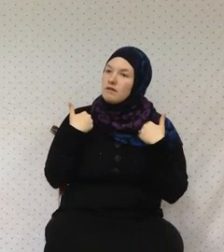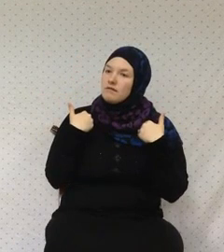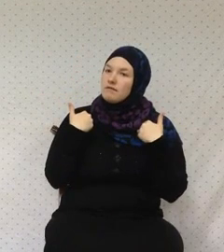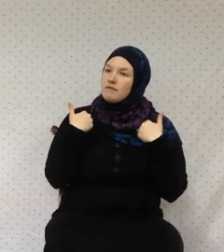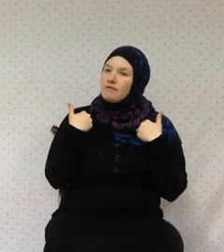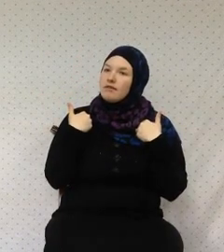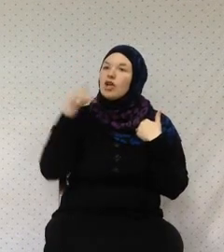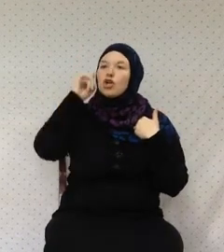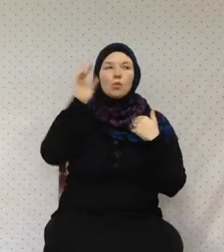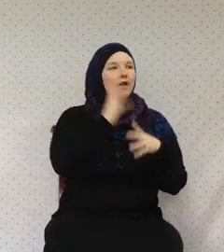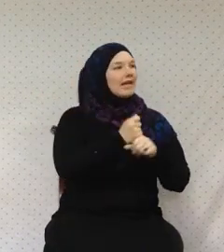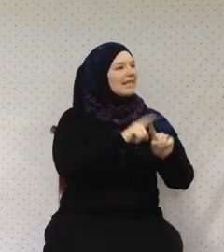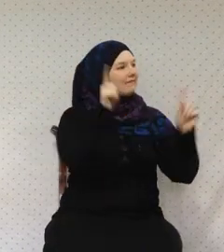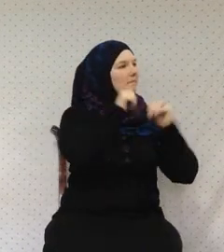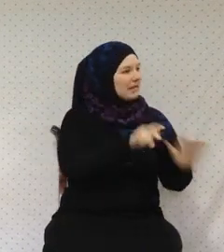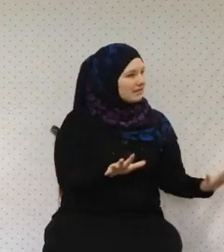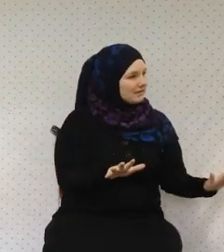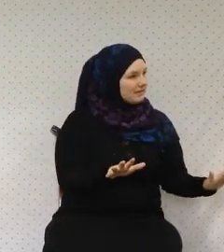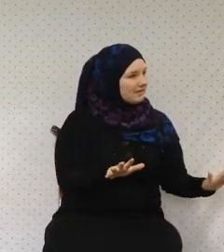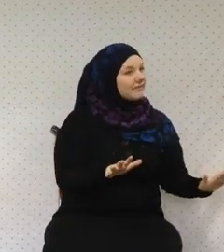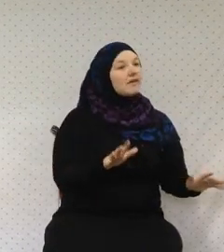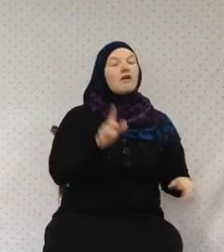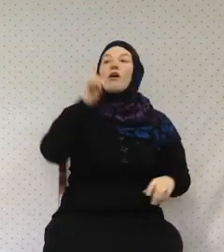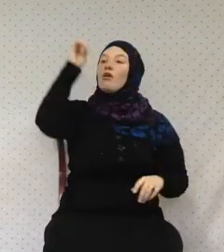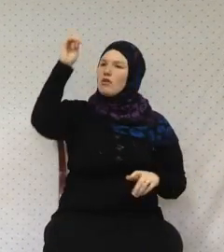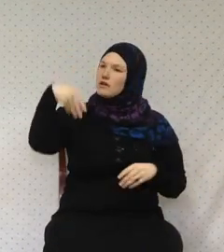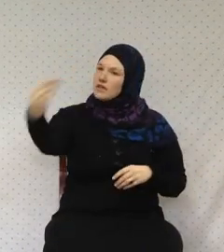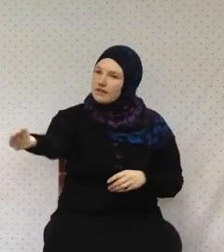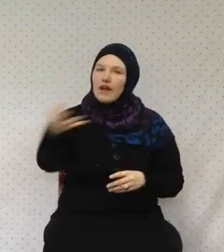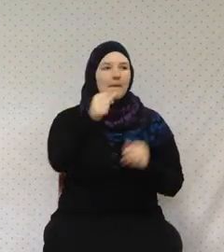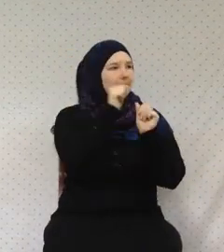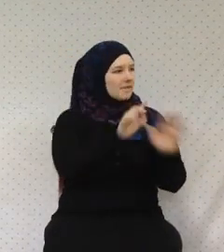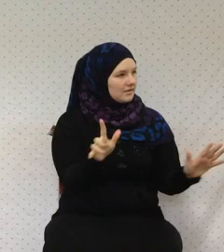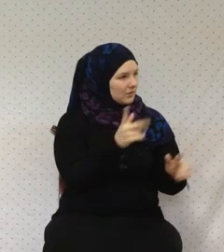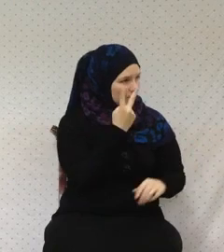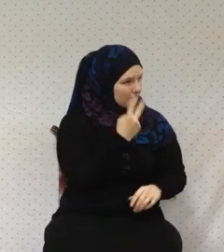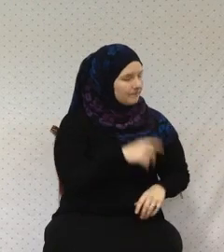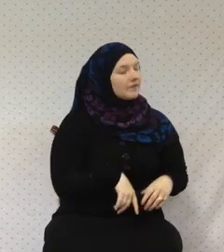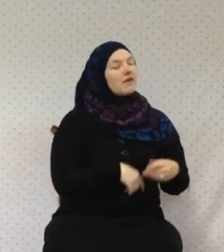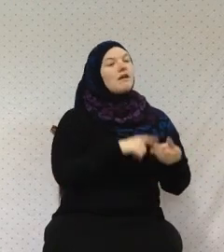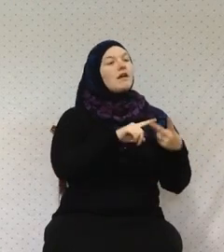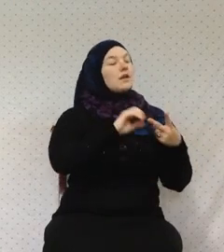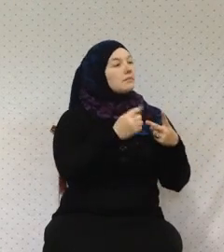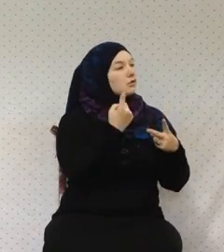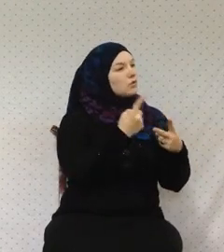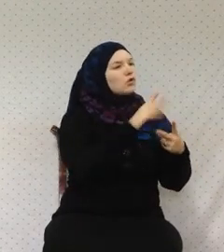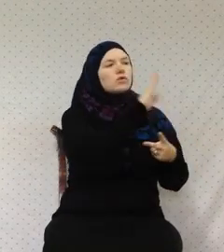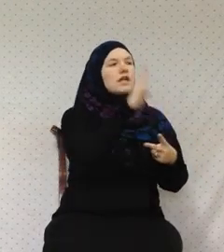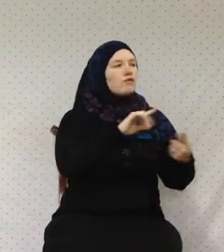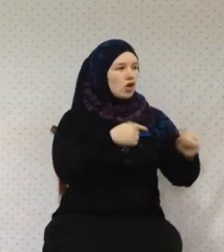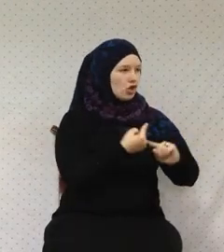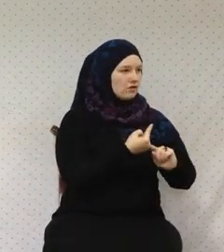you get different blessings with it. Number one, Allah blesses what He gives you. Number two, you never get